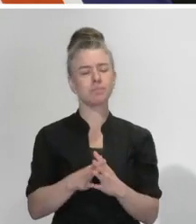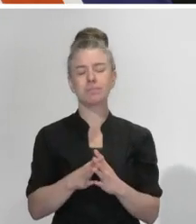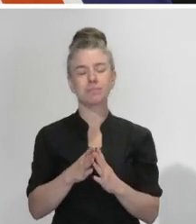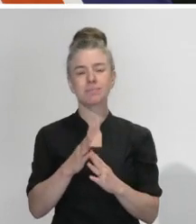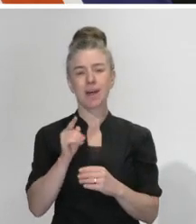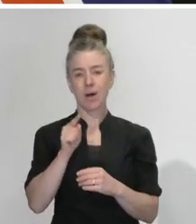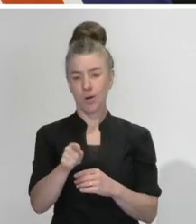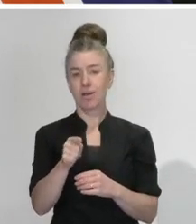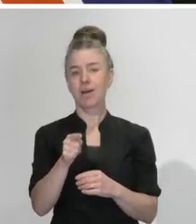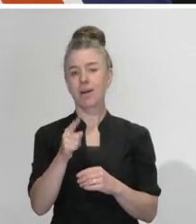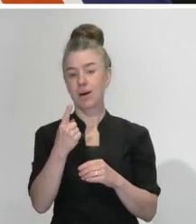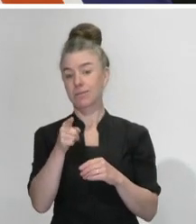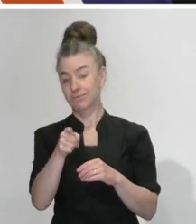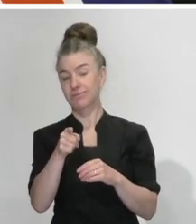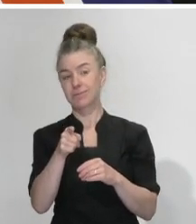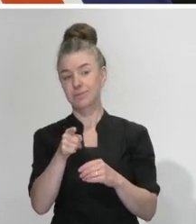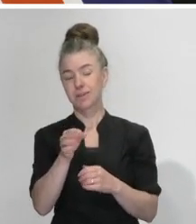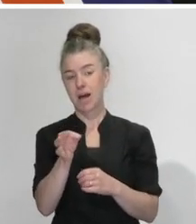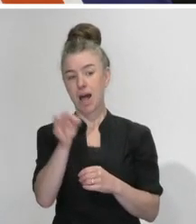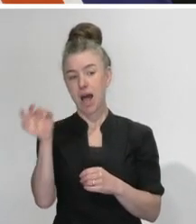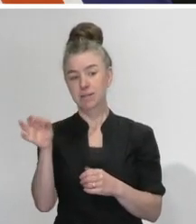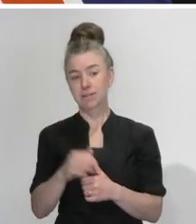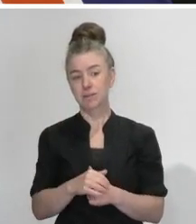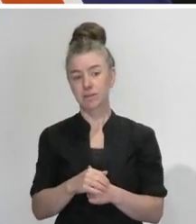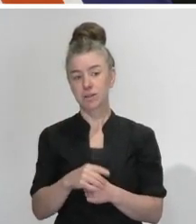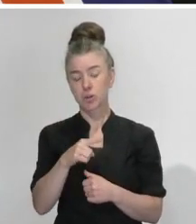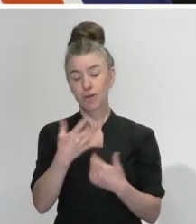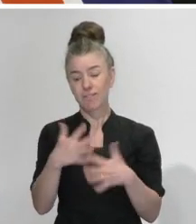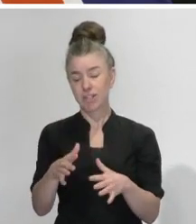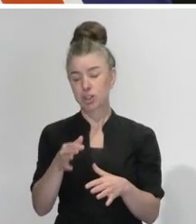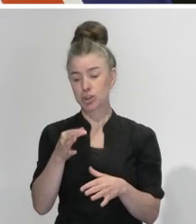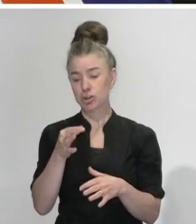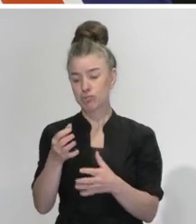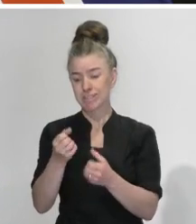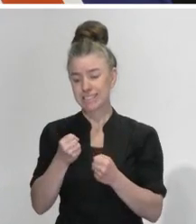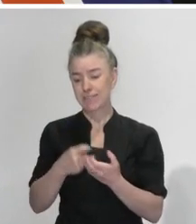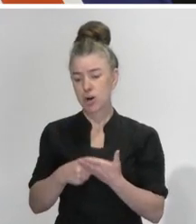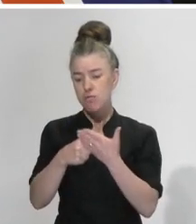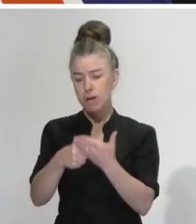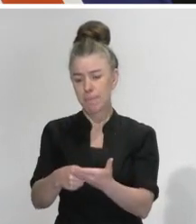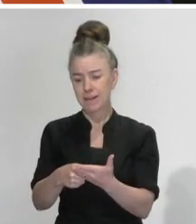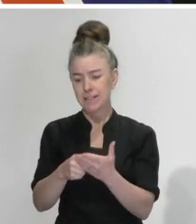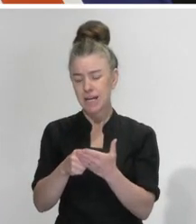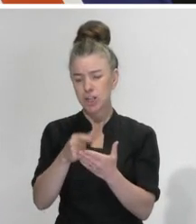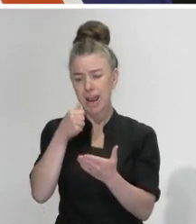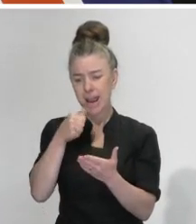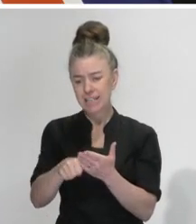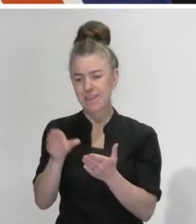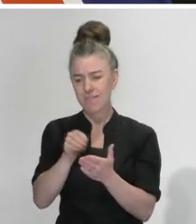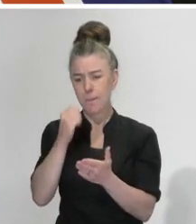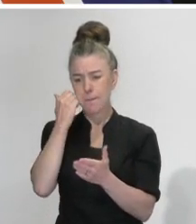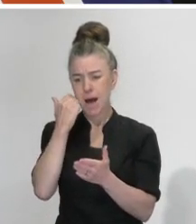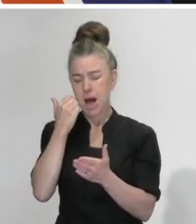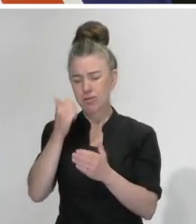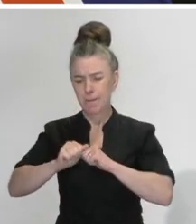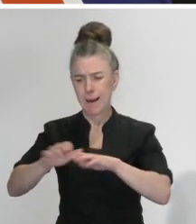this question and then the one at the back. Sorry, Have you received a recommendation letter from the Māori Pandemic Group regarding ethnicity, collecting data